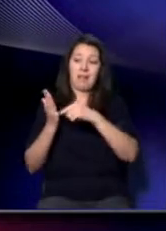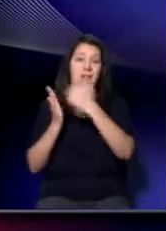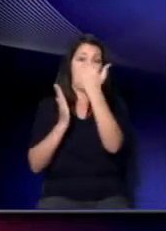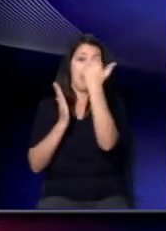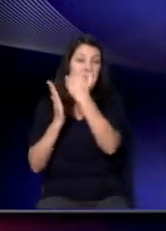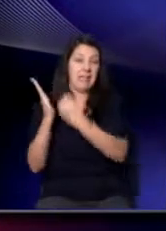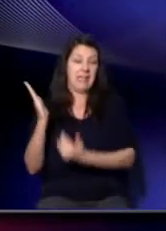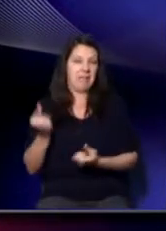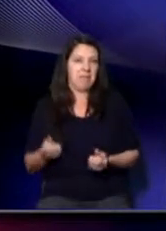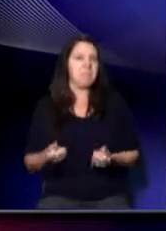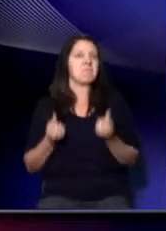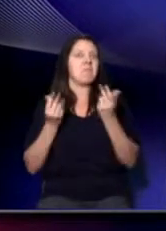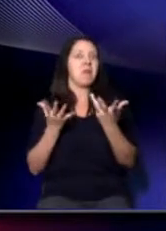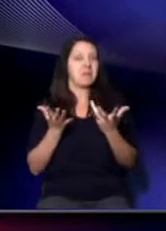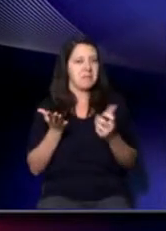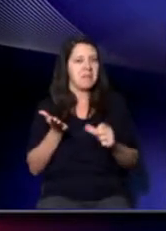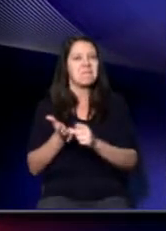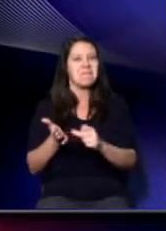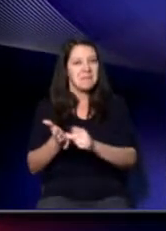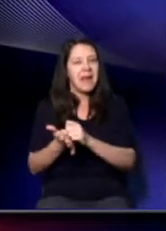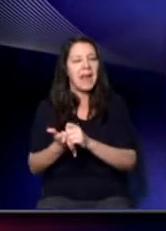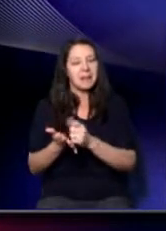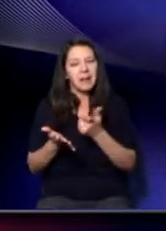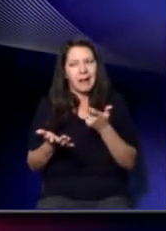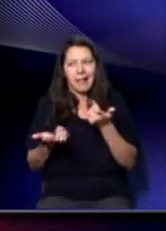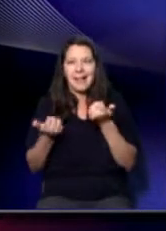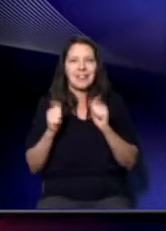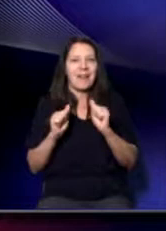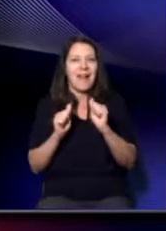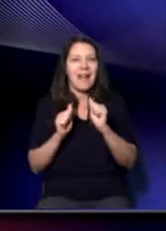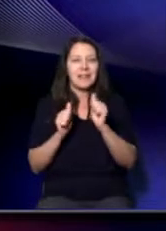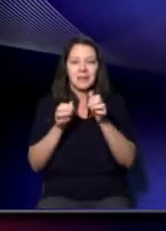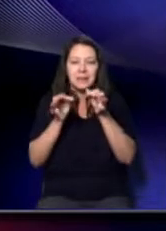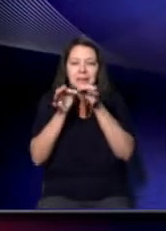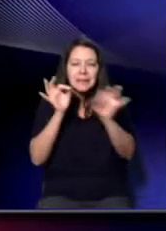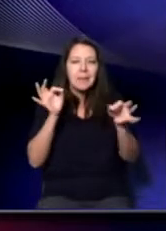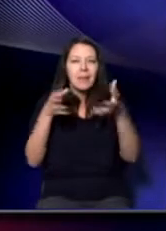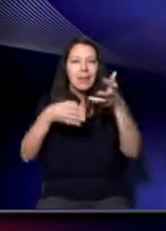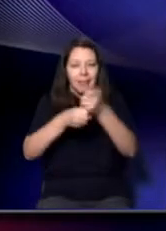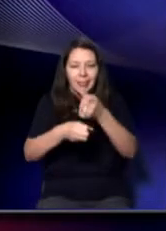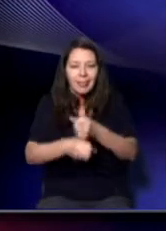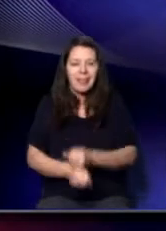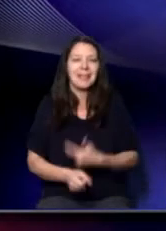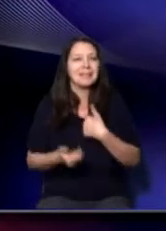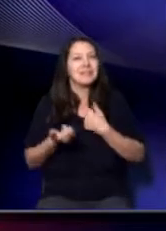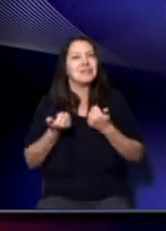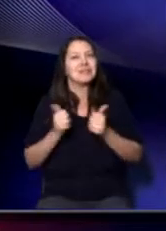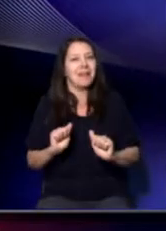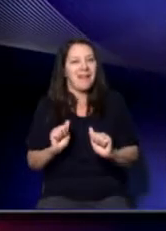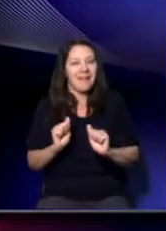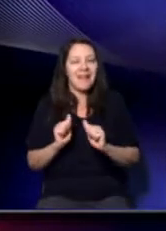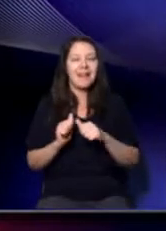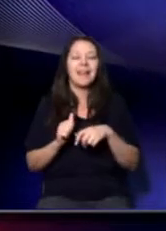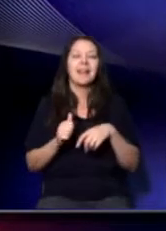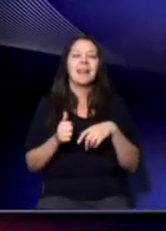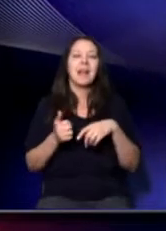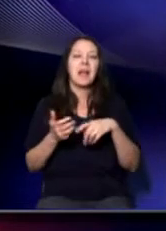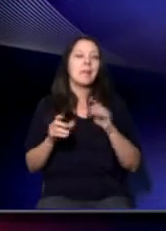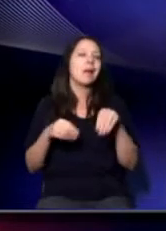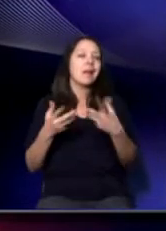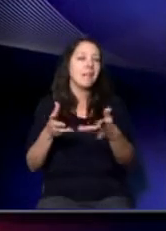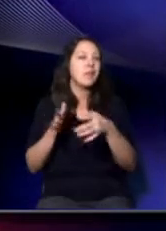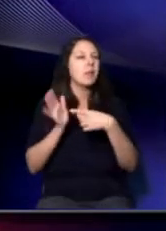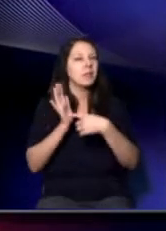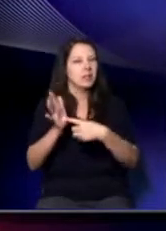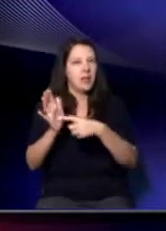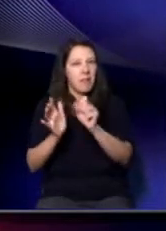multiple pages, I tried to simplify it as much as possible. I tried to give you examples. It's